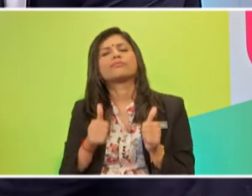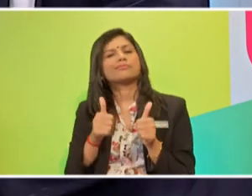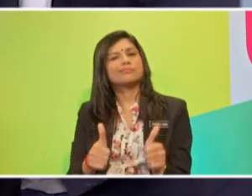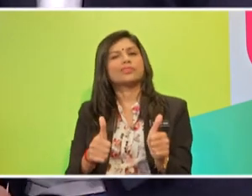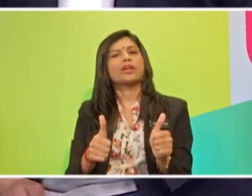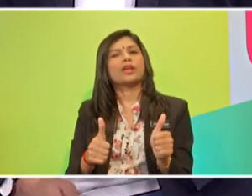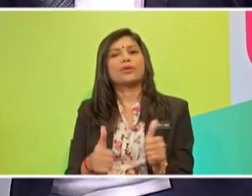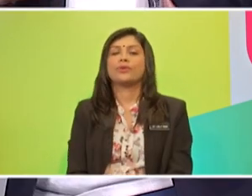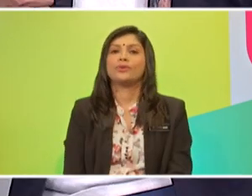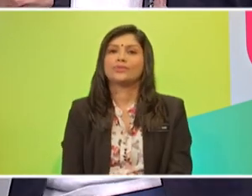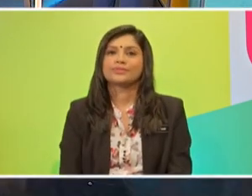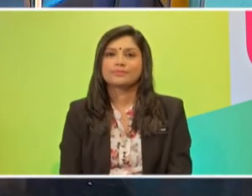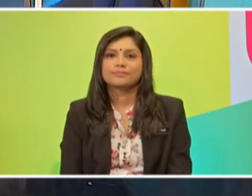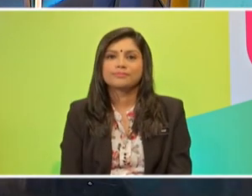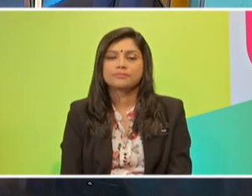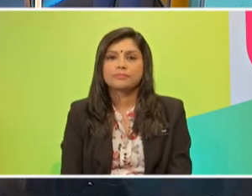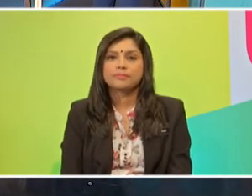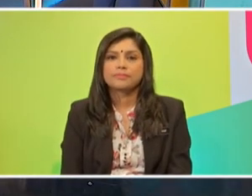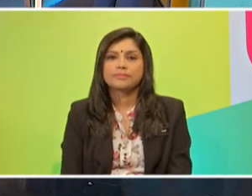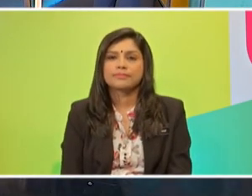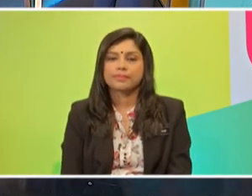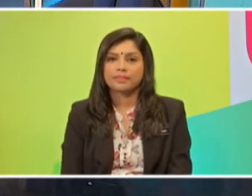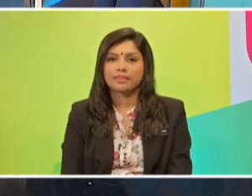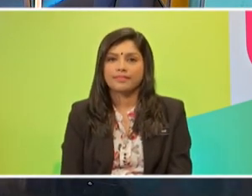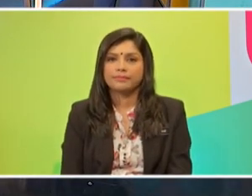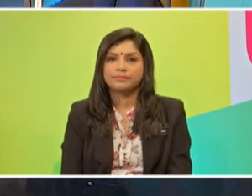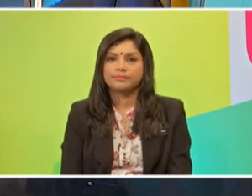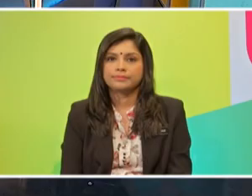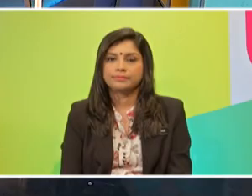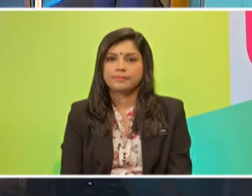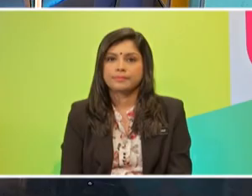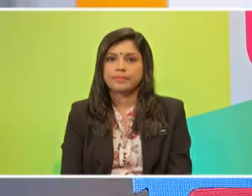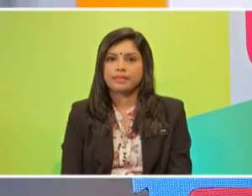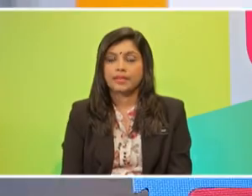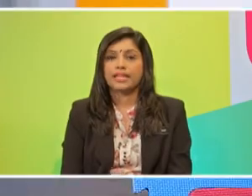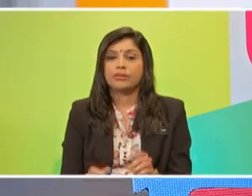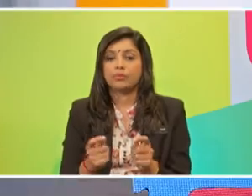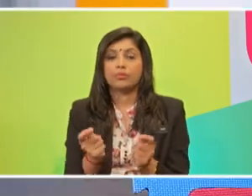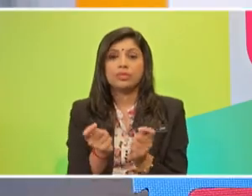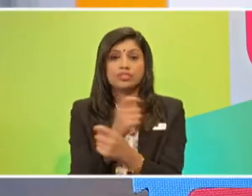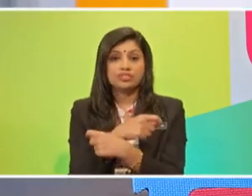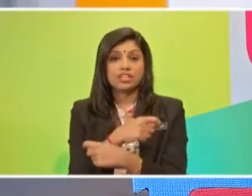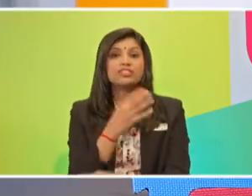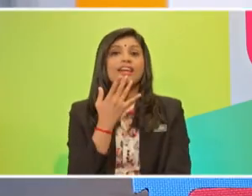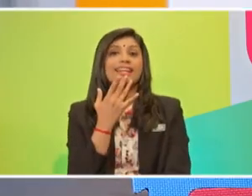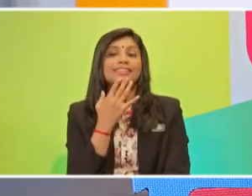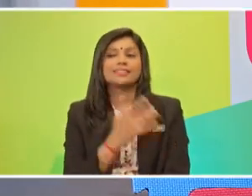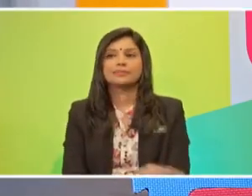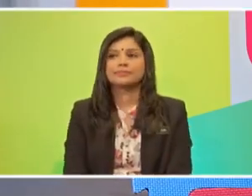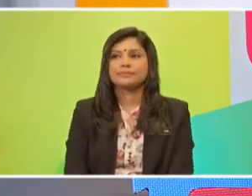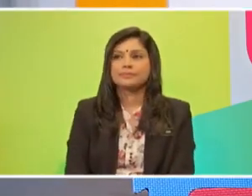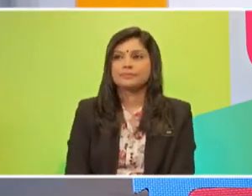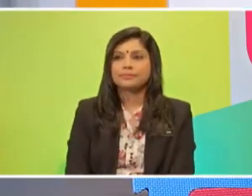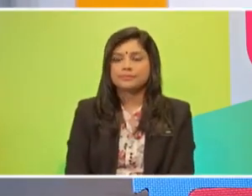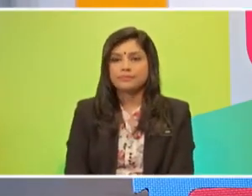helping Sean find the letters. Okay, next color for you. Okay, right. Let's see what color comes for